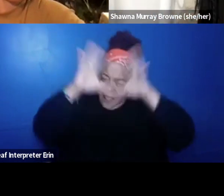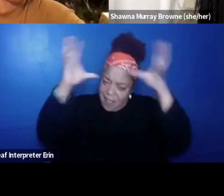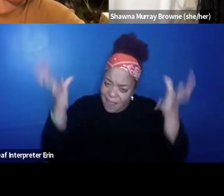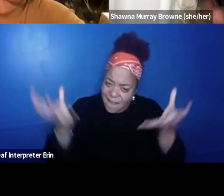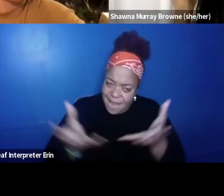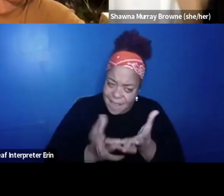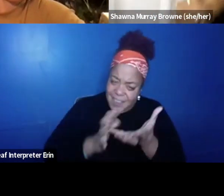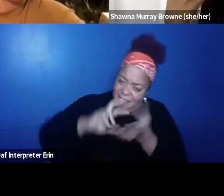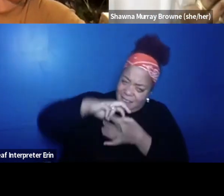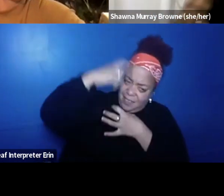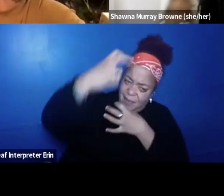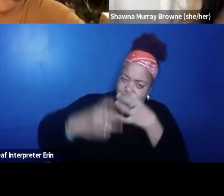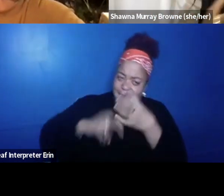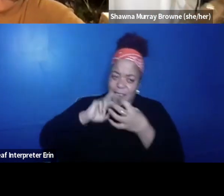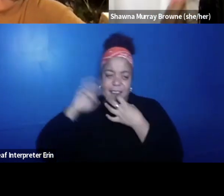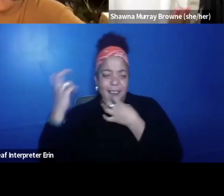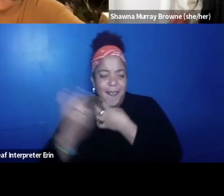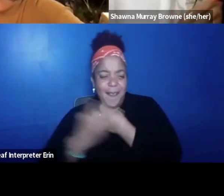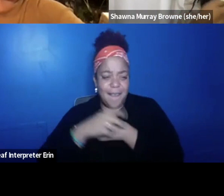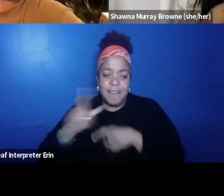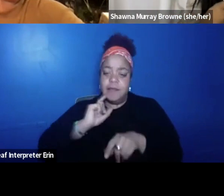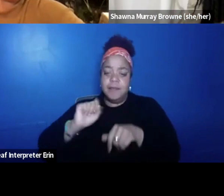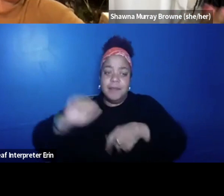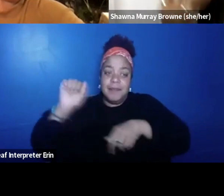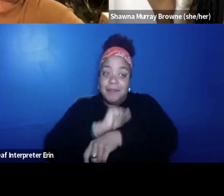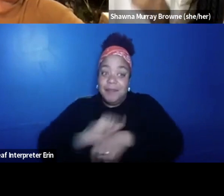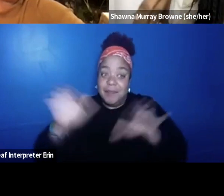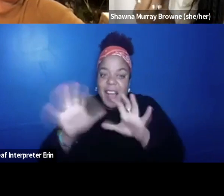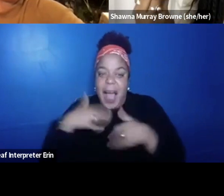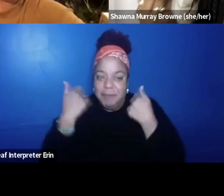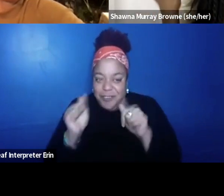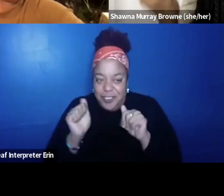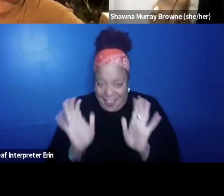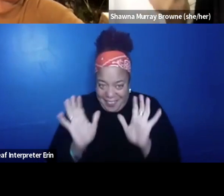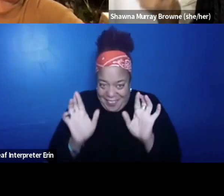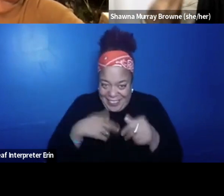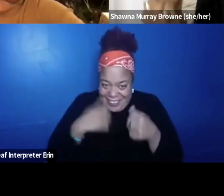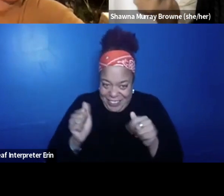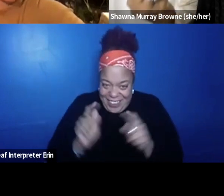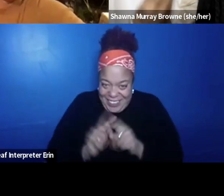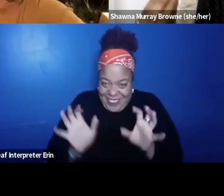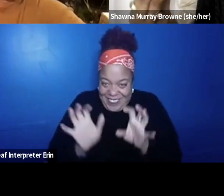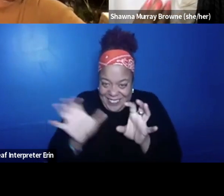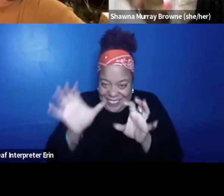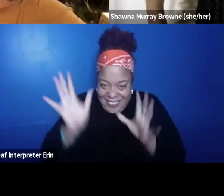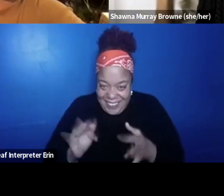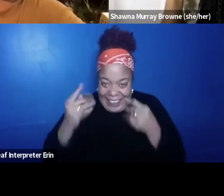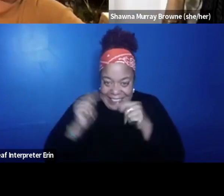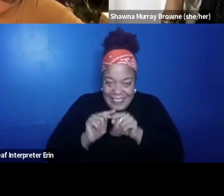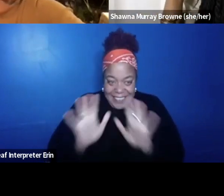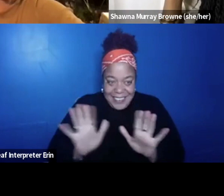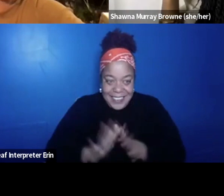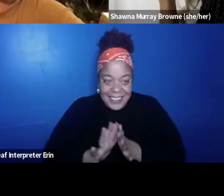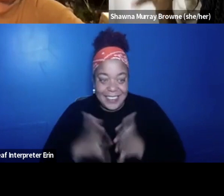see how I do. I'm gonna try. Come on, stay with me. All right. So I think this is super important for us